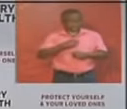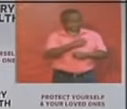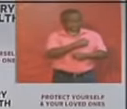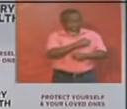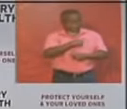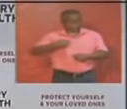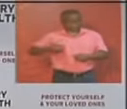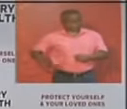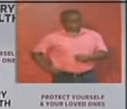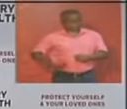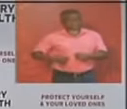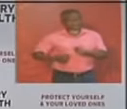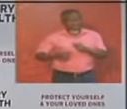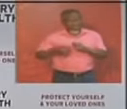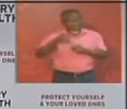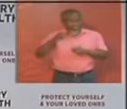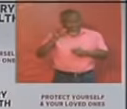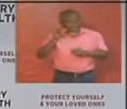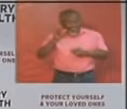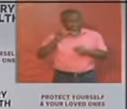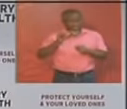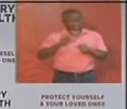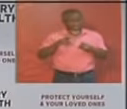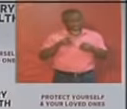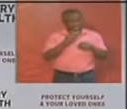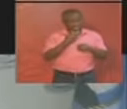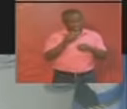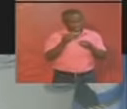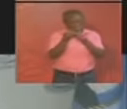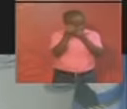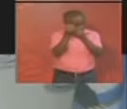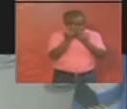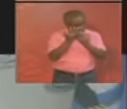Thank you. We go to Dr. Hoyt for response to the first question.